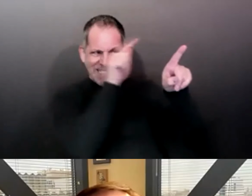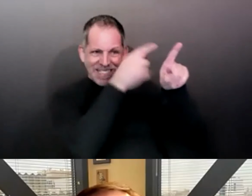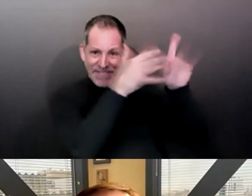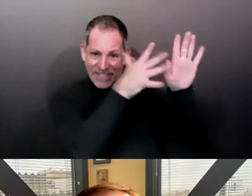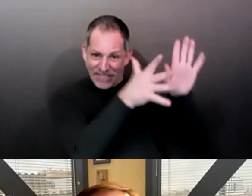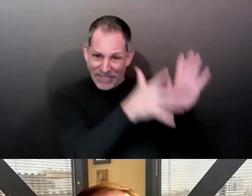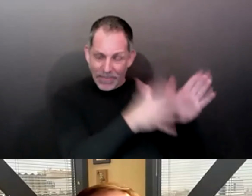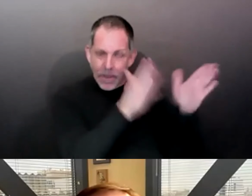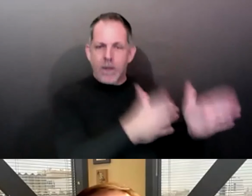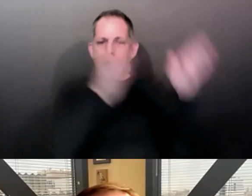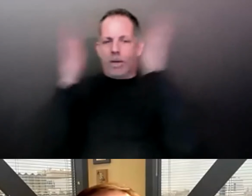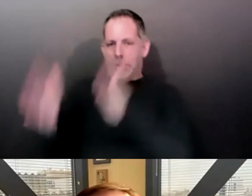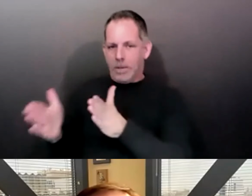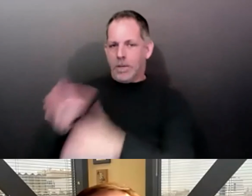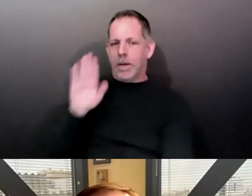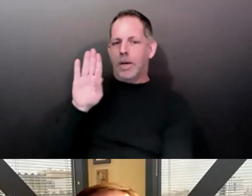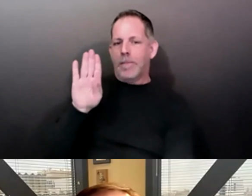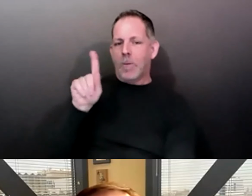Thank you.